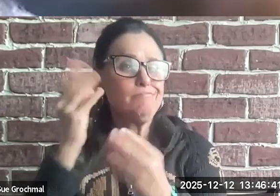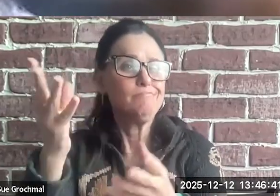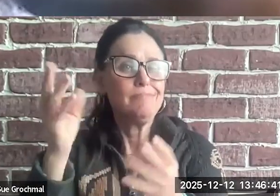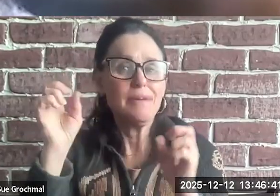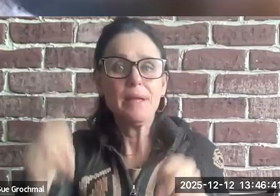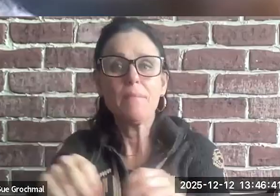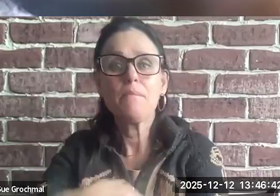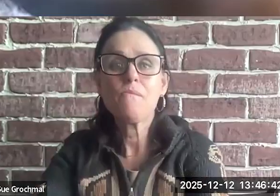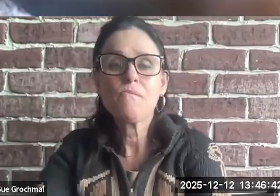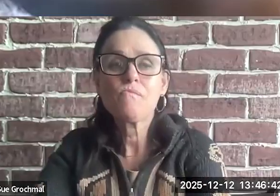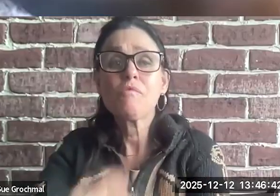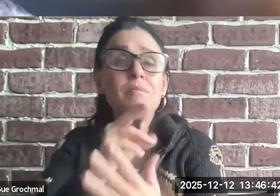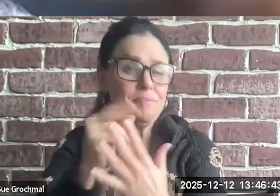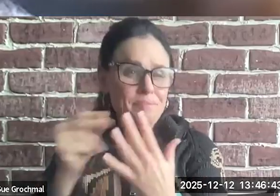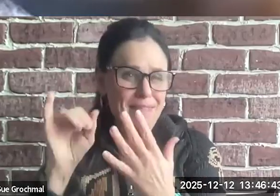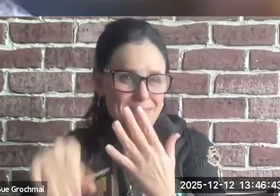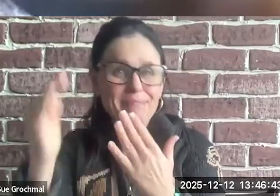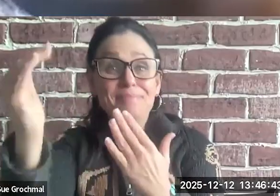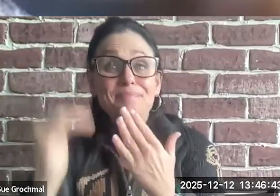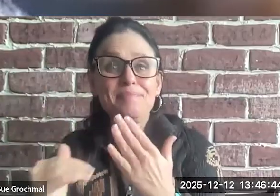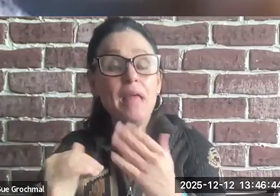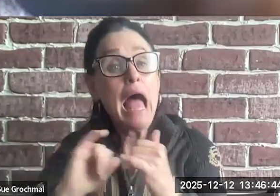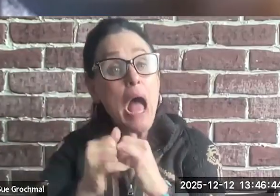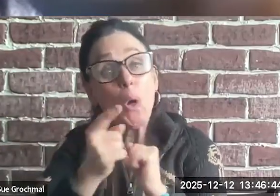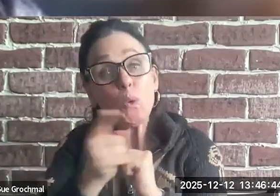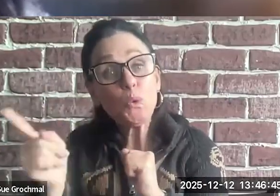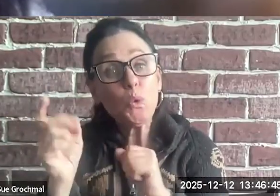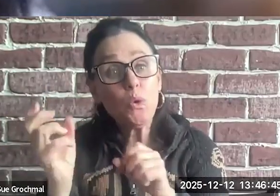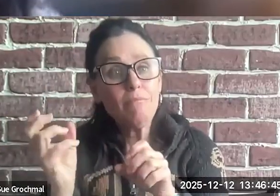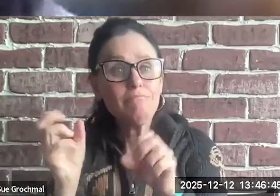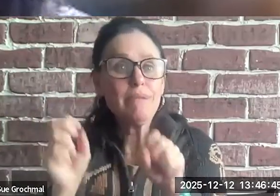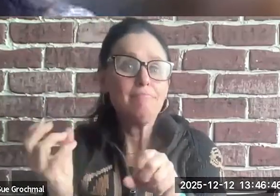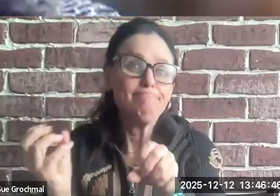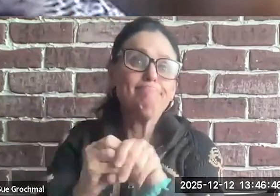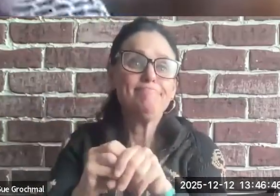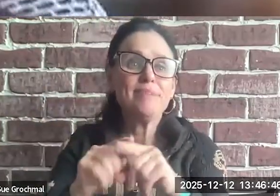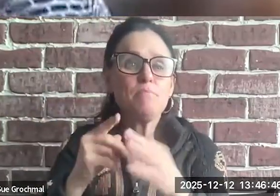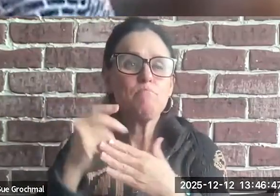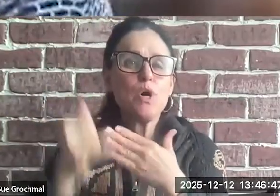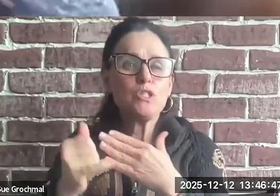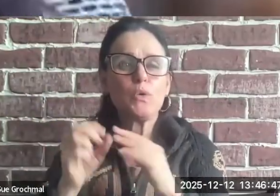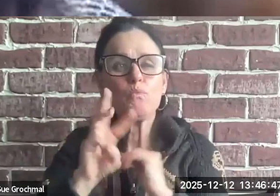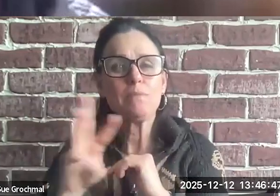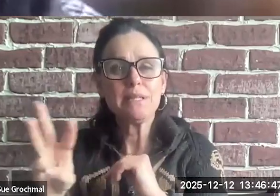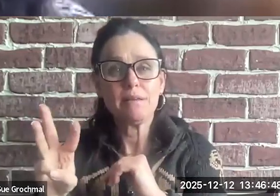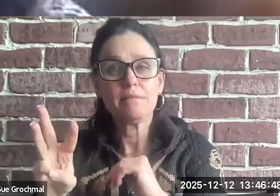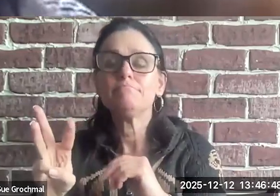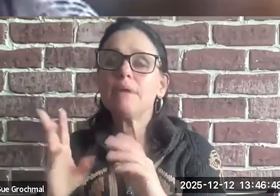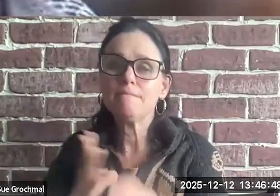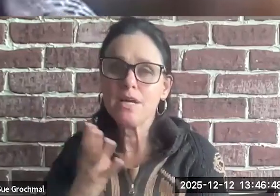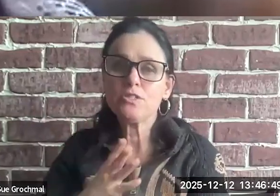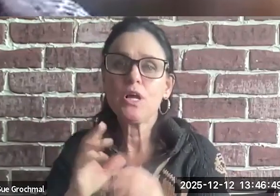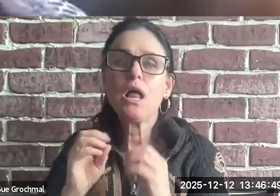So that's timeline and next steps. In terms of how you can get involved, you can visit our project website, which will be officially launched